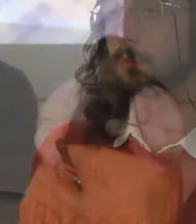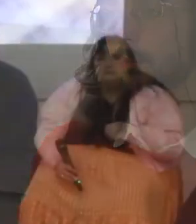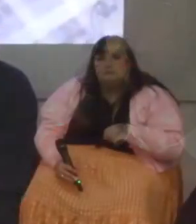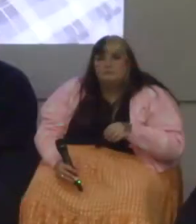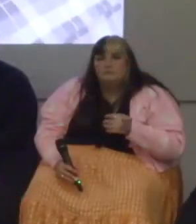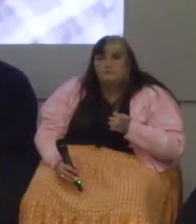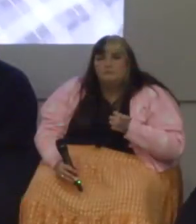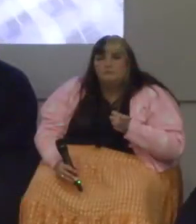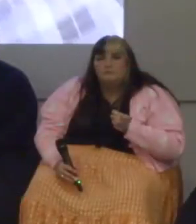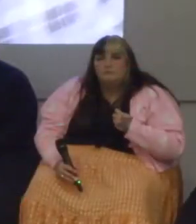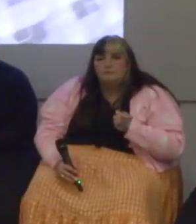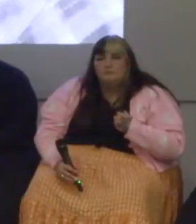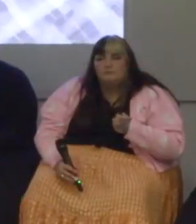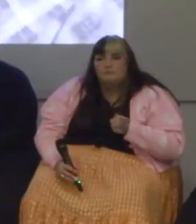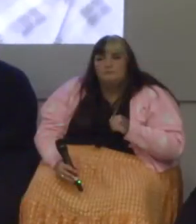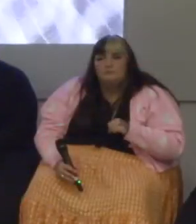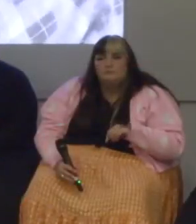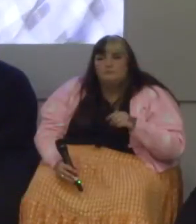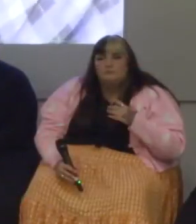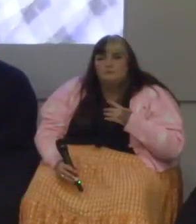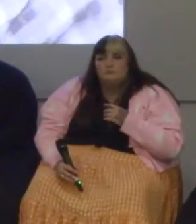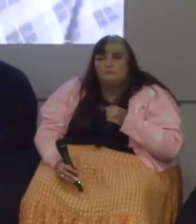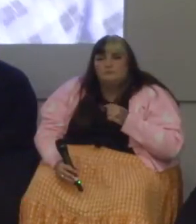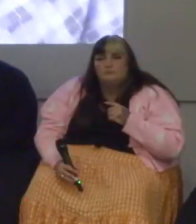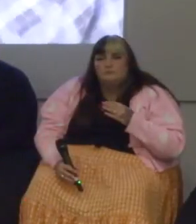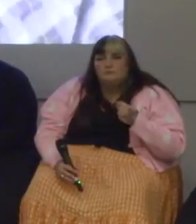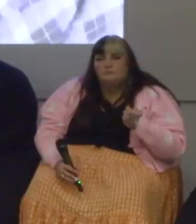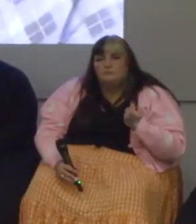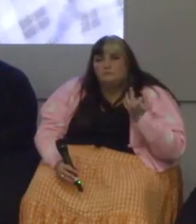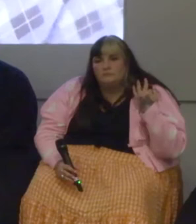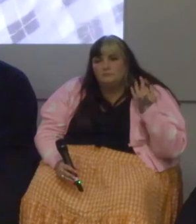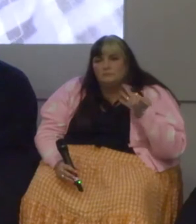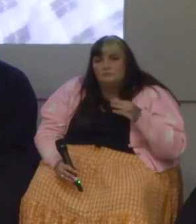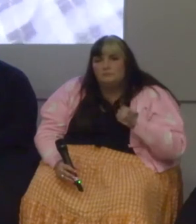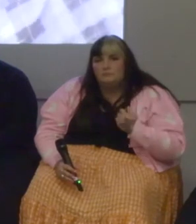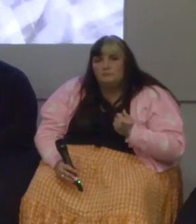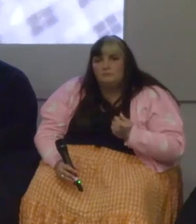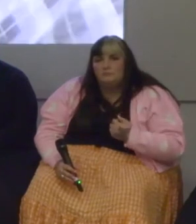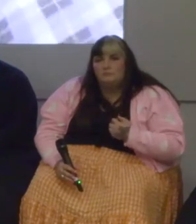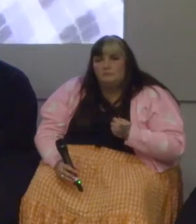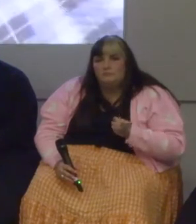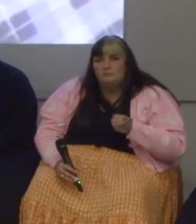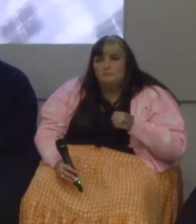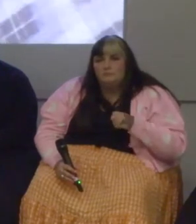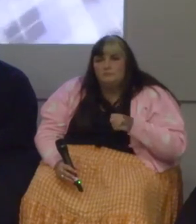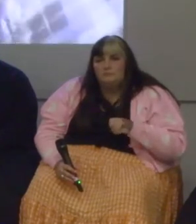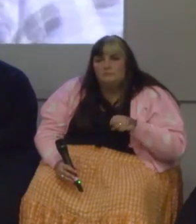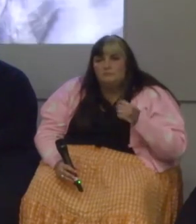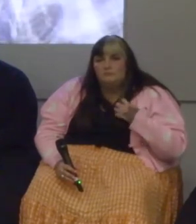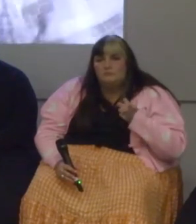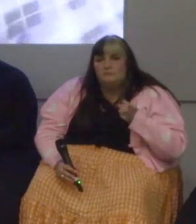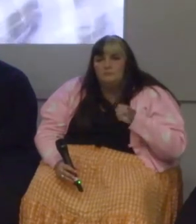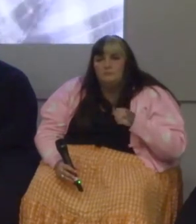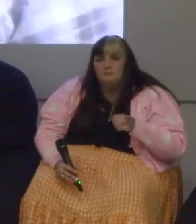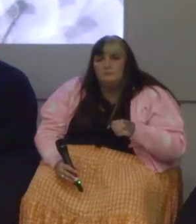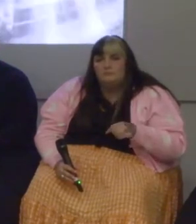out there? And so what I loved about this was leaning into the darkness. And what I experienced through COVID was